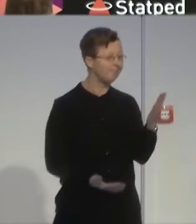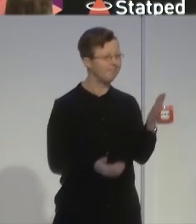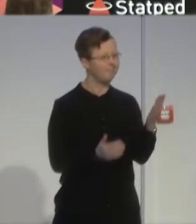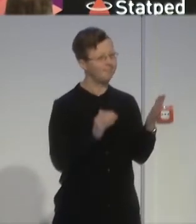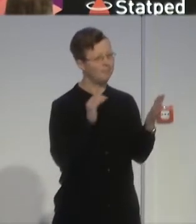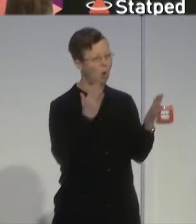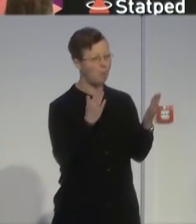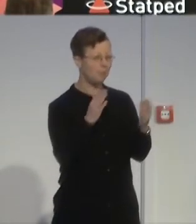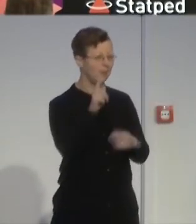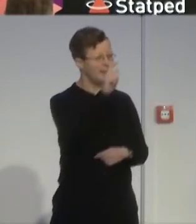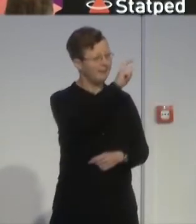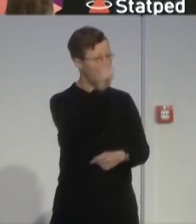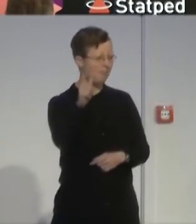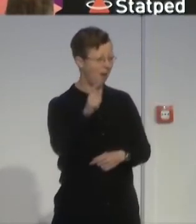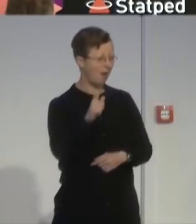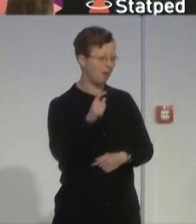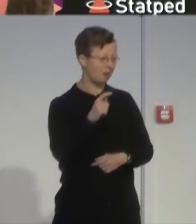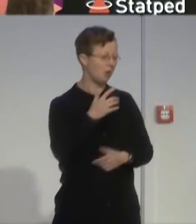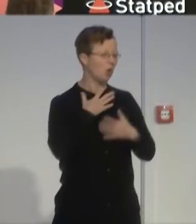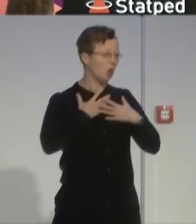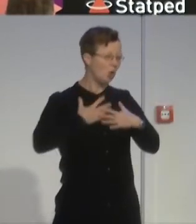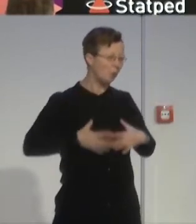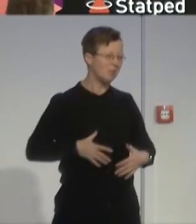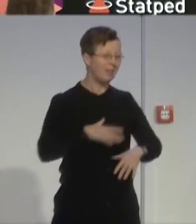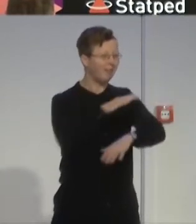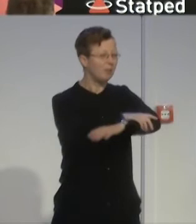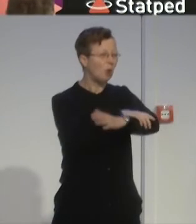the topic bodily tactile languaging.